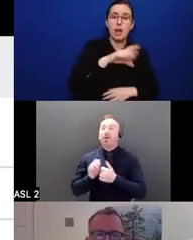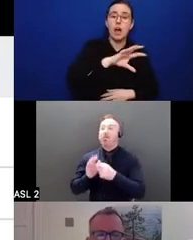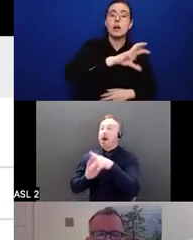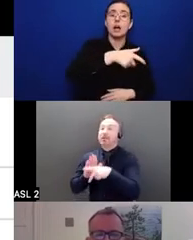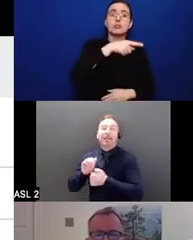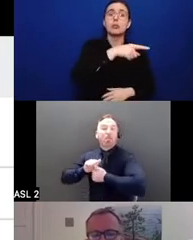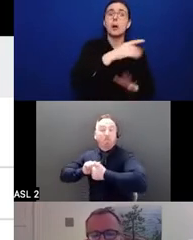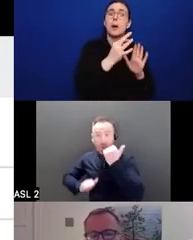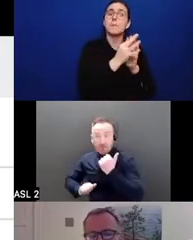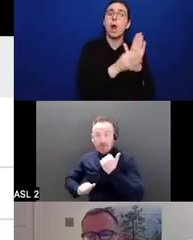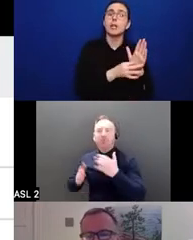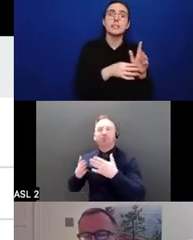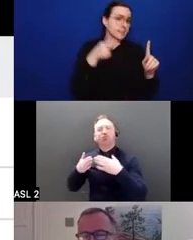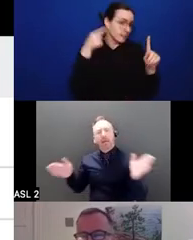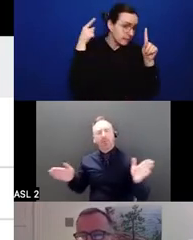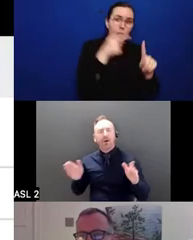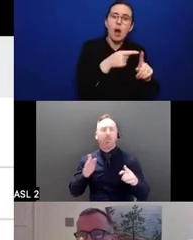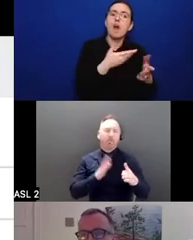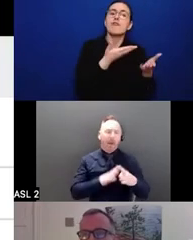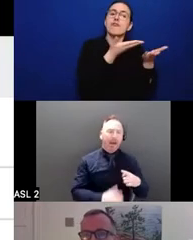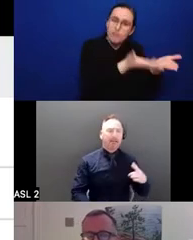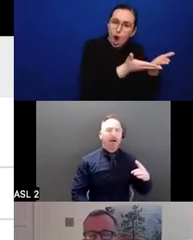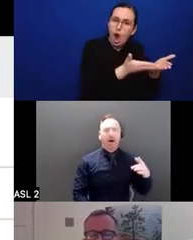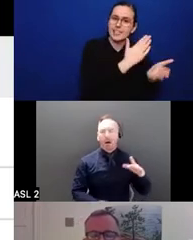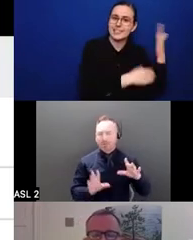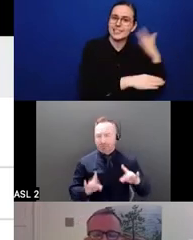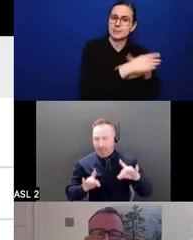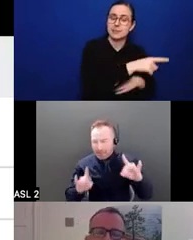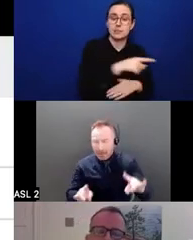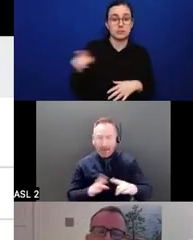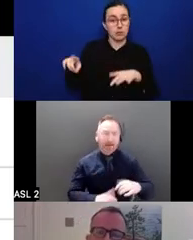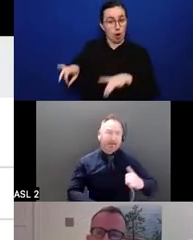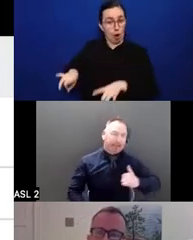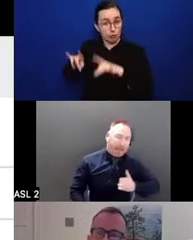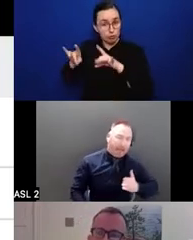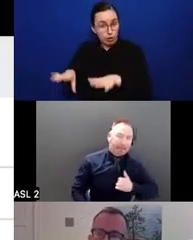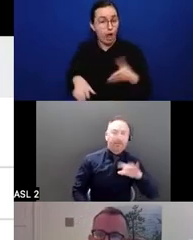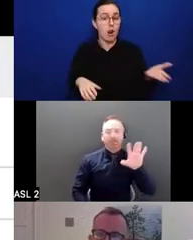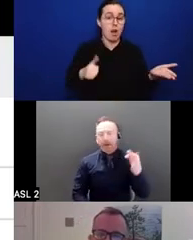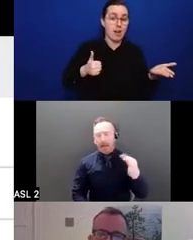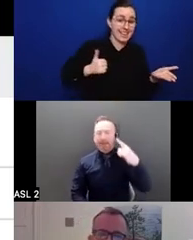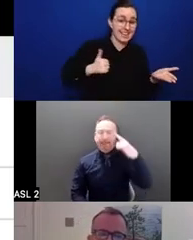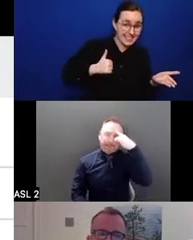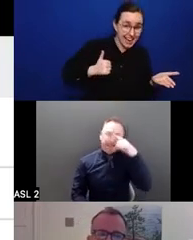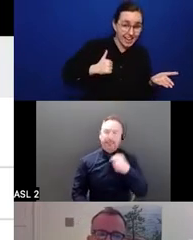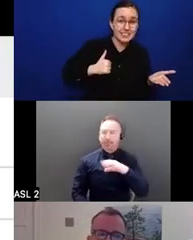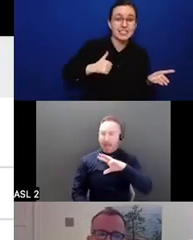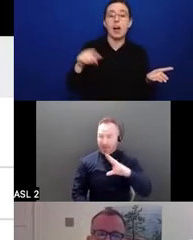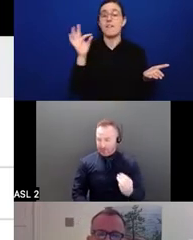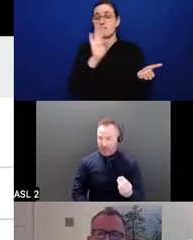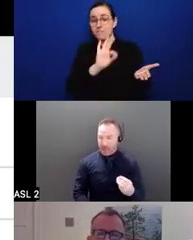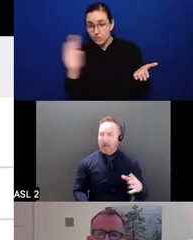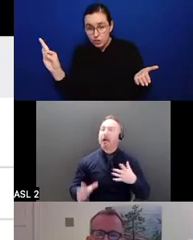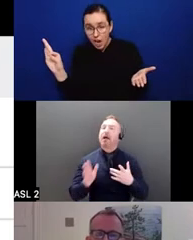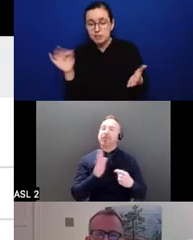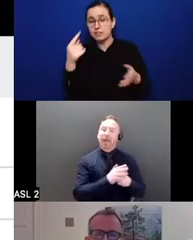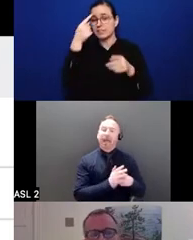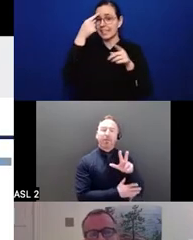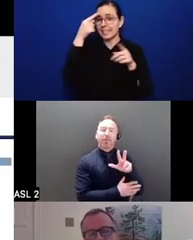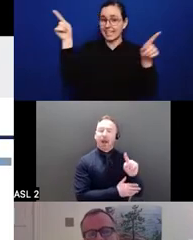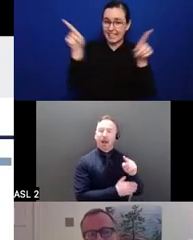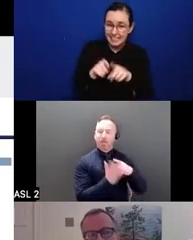Australia, Canada, France, India, and South Africa collectively issued 31 policies focused on disability. Next